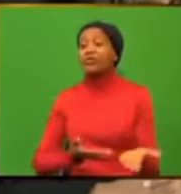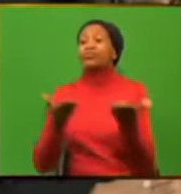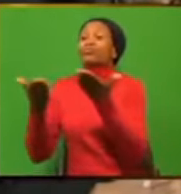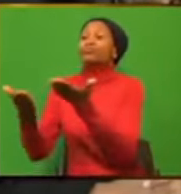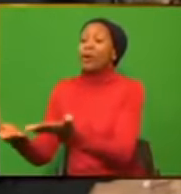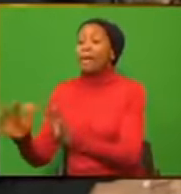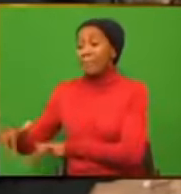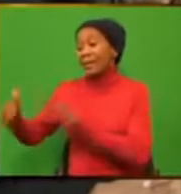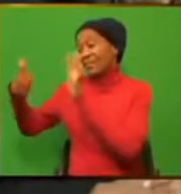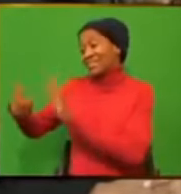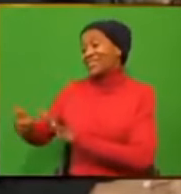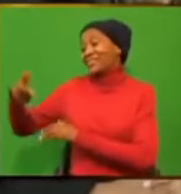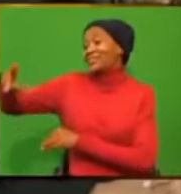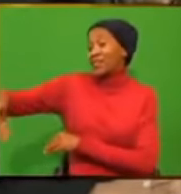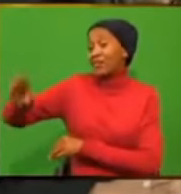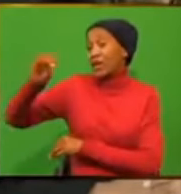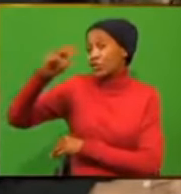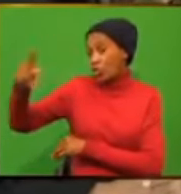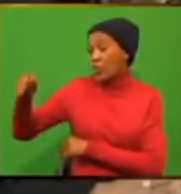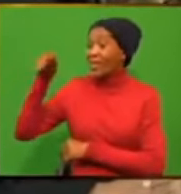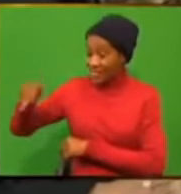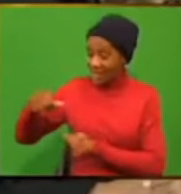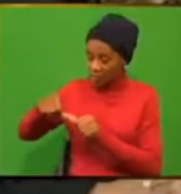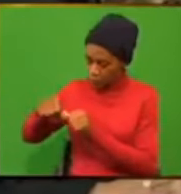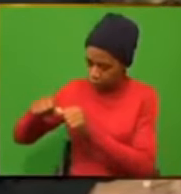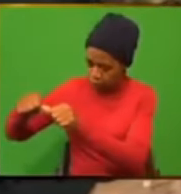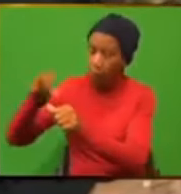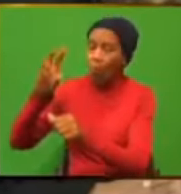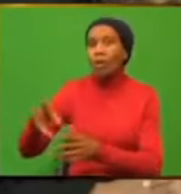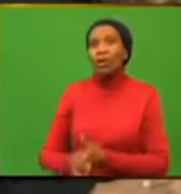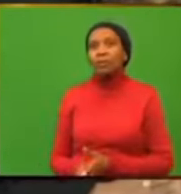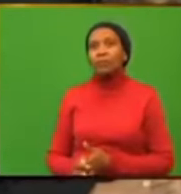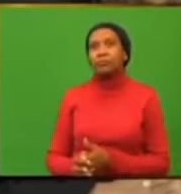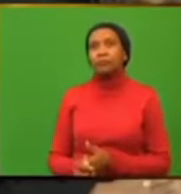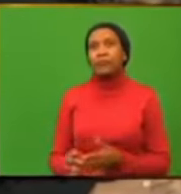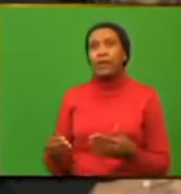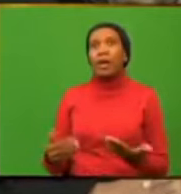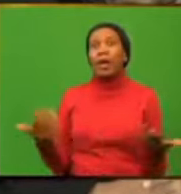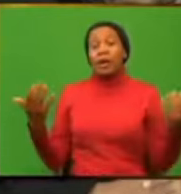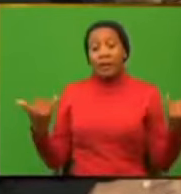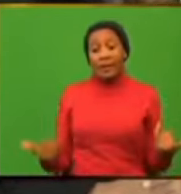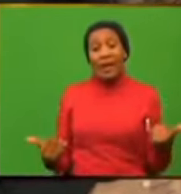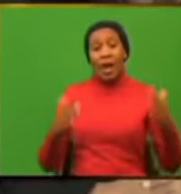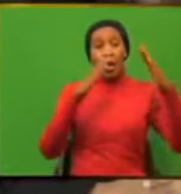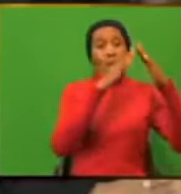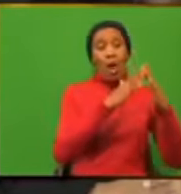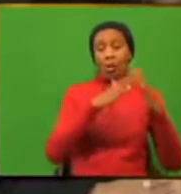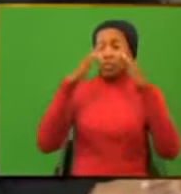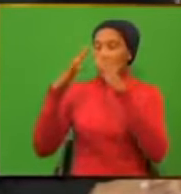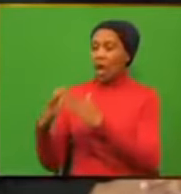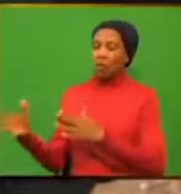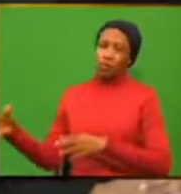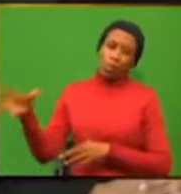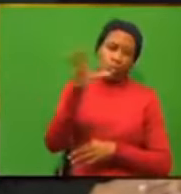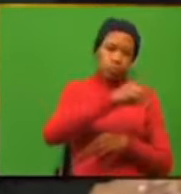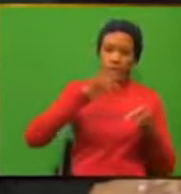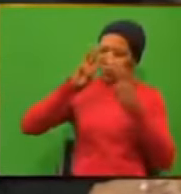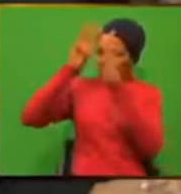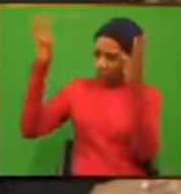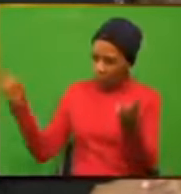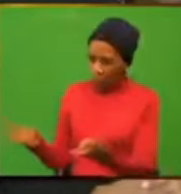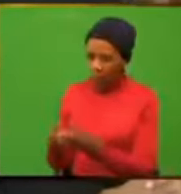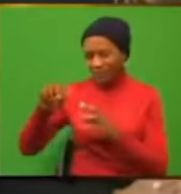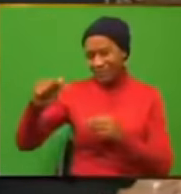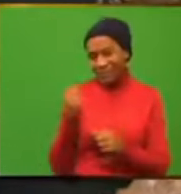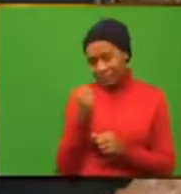6th Parliament. That will continue. Senates and upper houses around the world